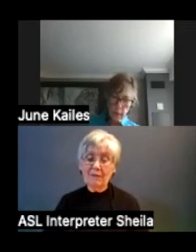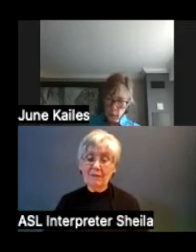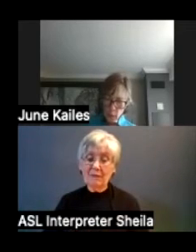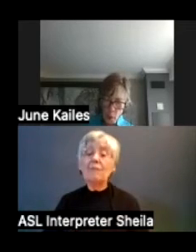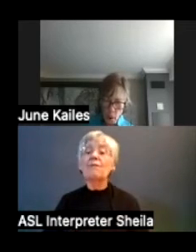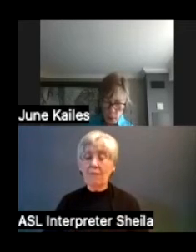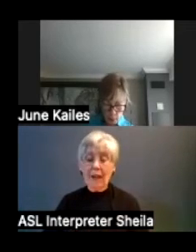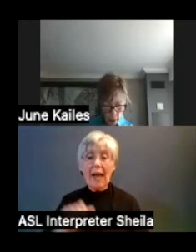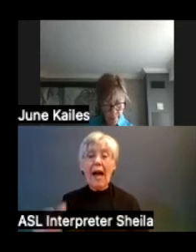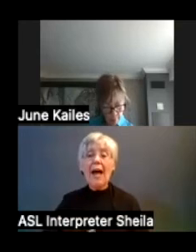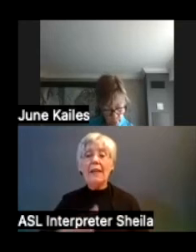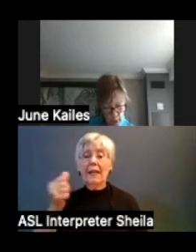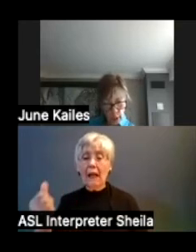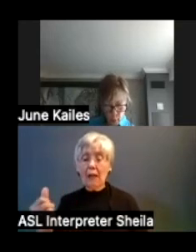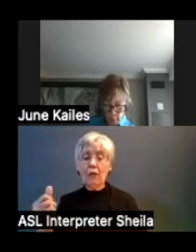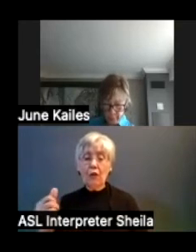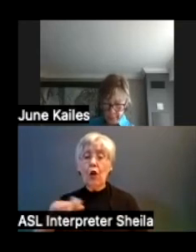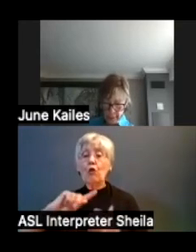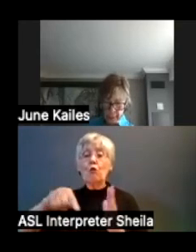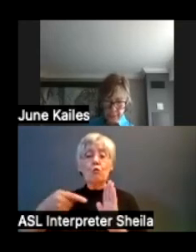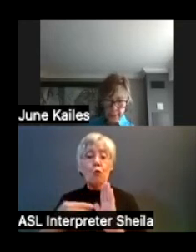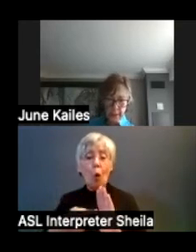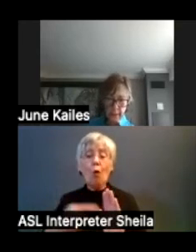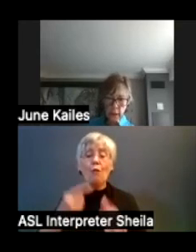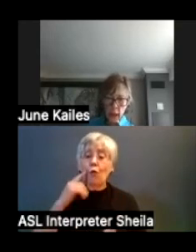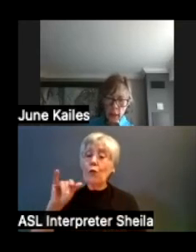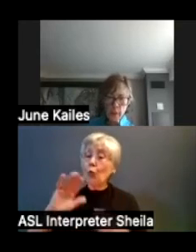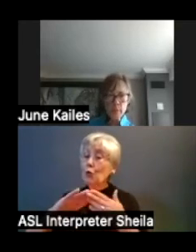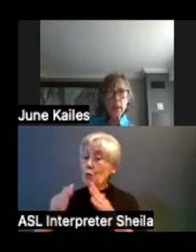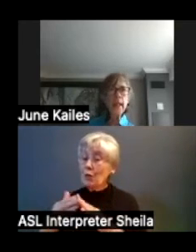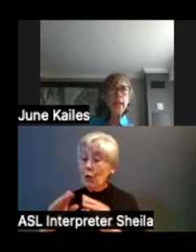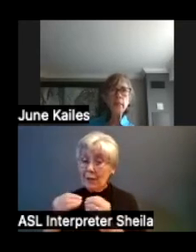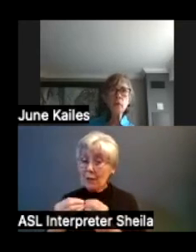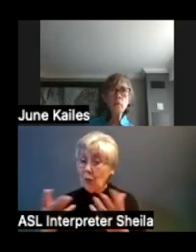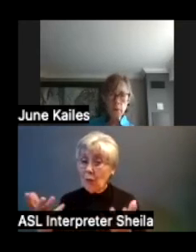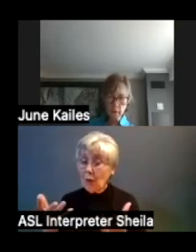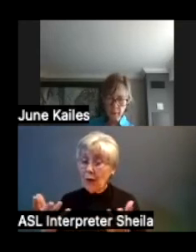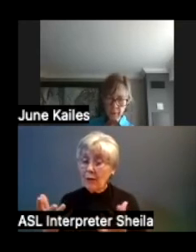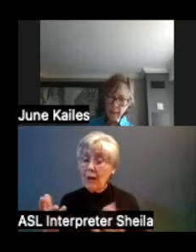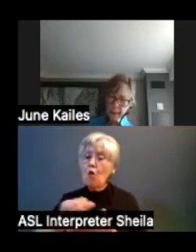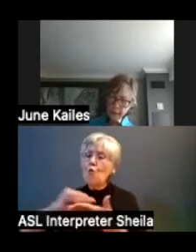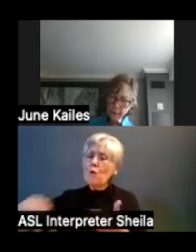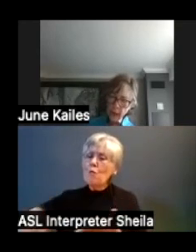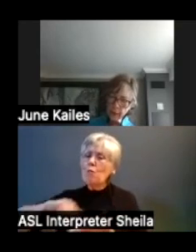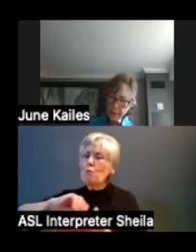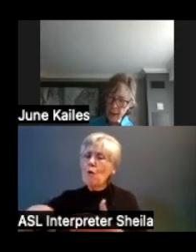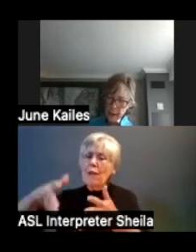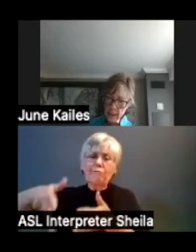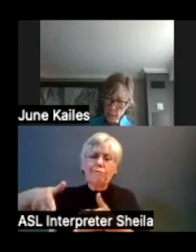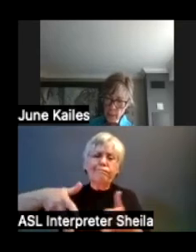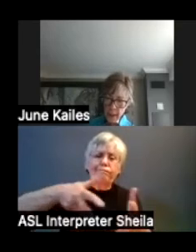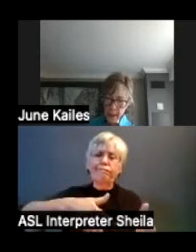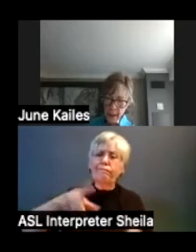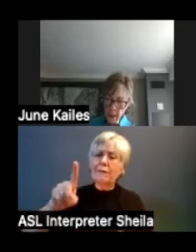So another role of community organizations is debris removal. You know, not the kind